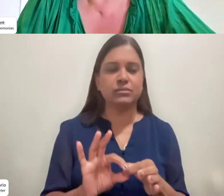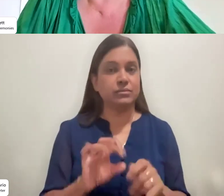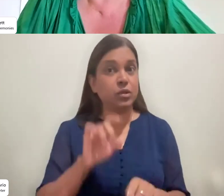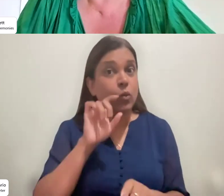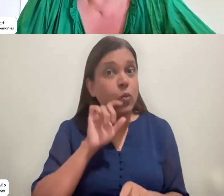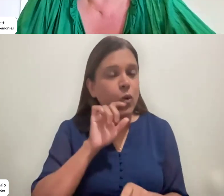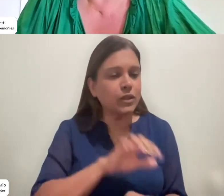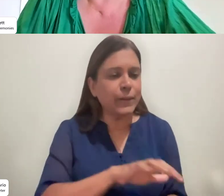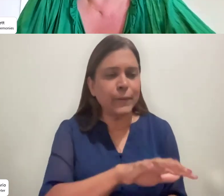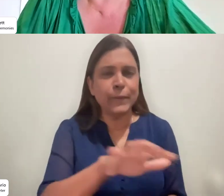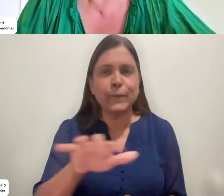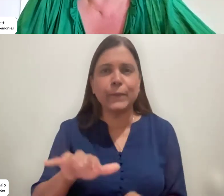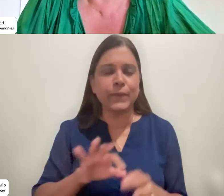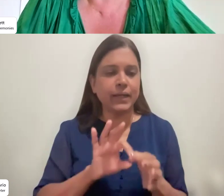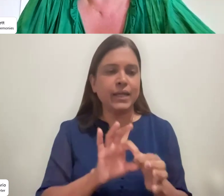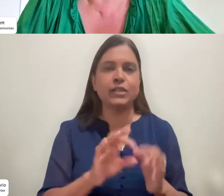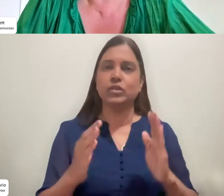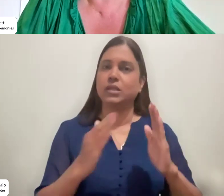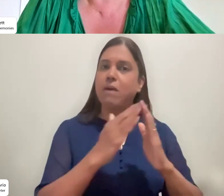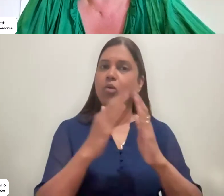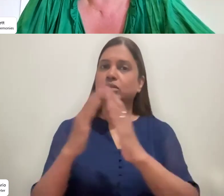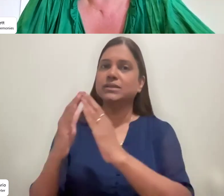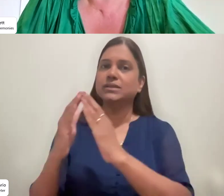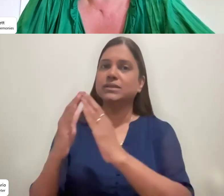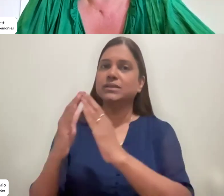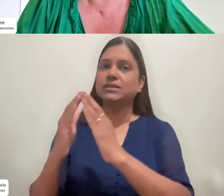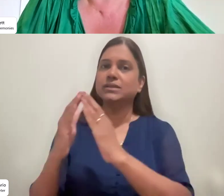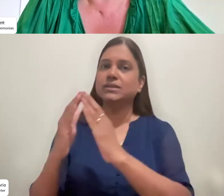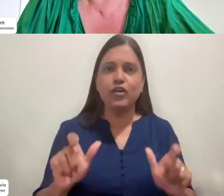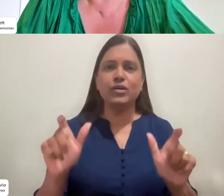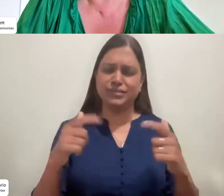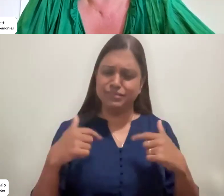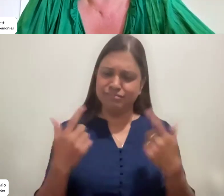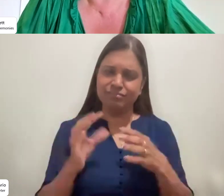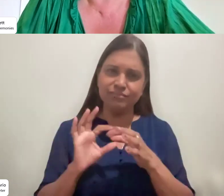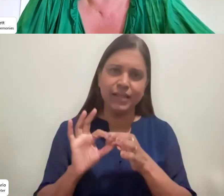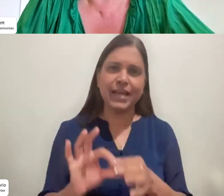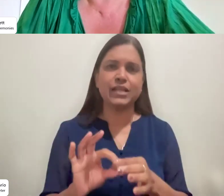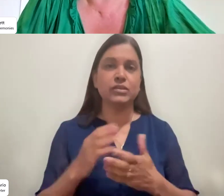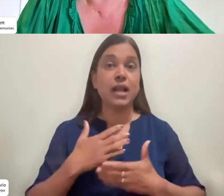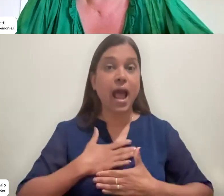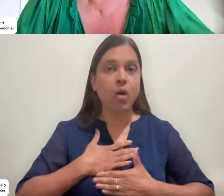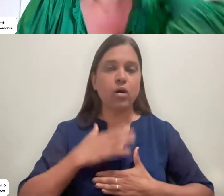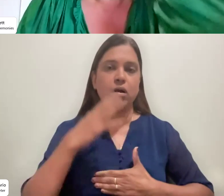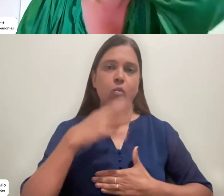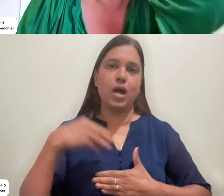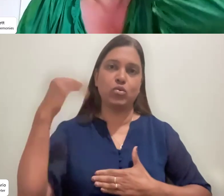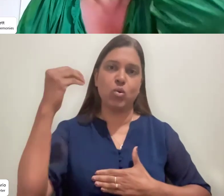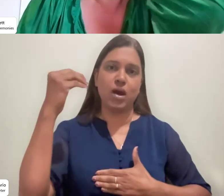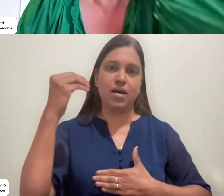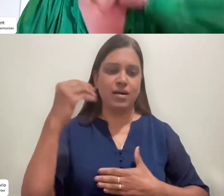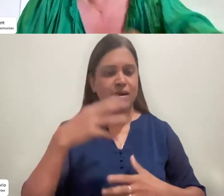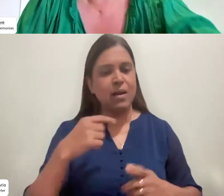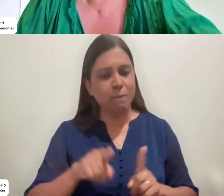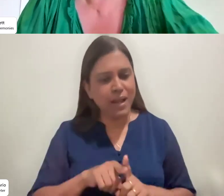the mountains, the rivers, connection to our wairua, our spirits, and then connection to each other on